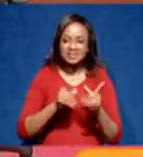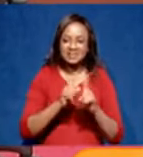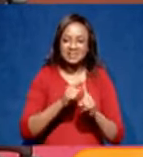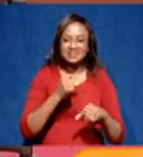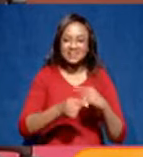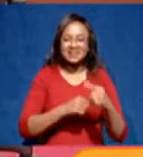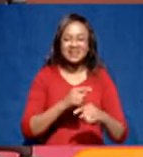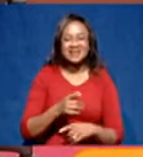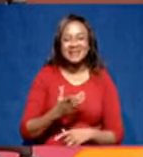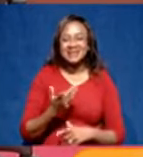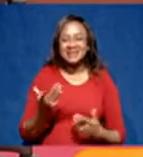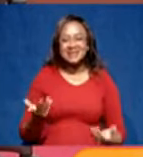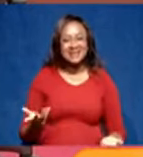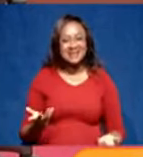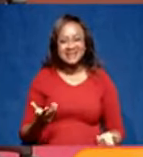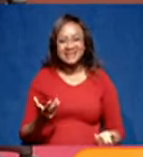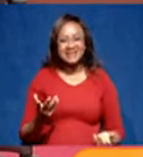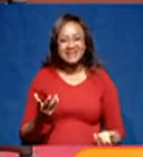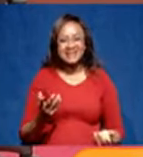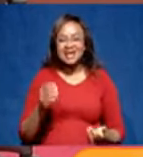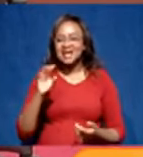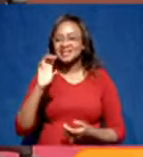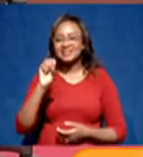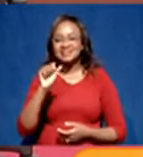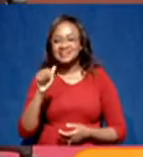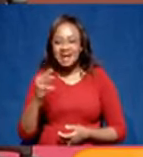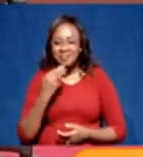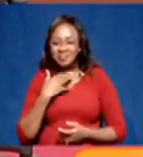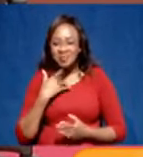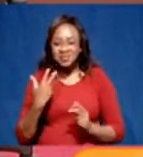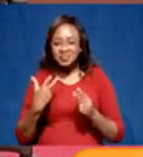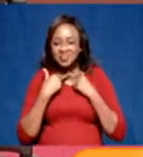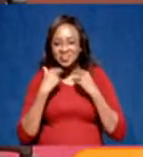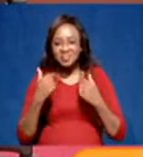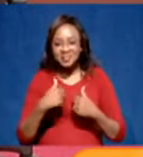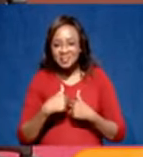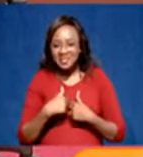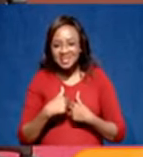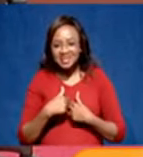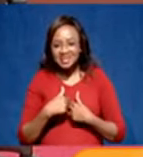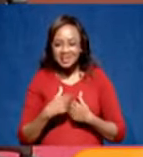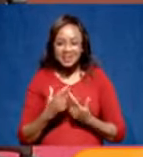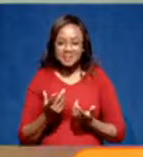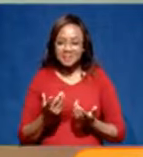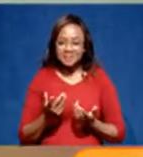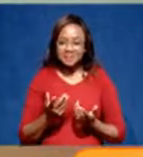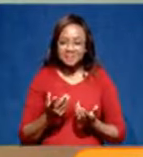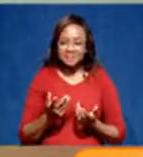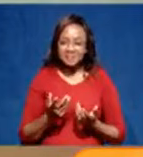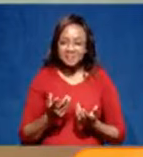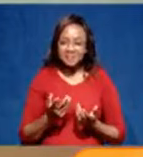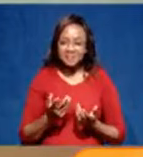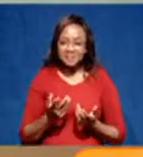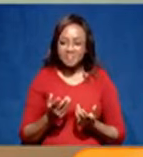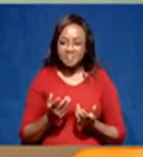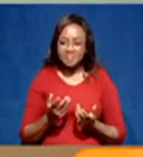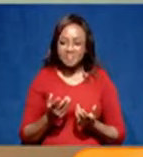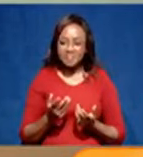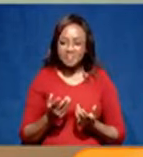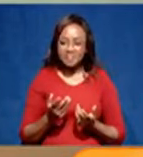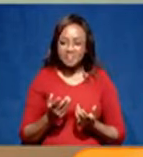I think you're trying to corner me, Sam. No, I'm not. There are things that we are going to do within this period of time. Maybe I'm